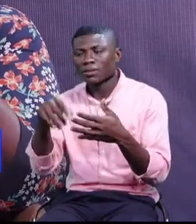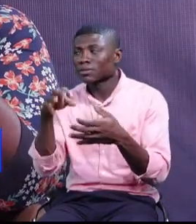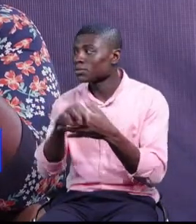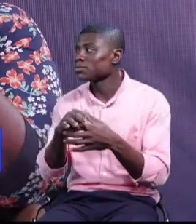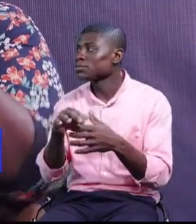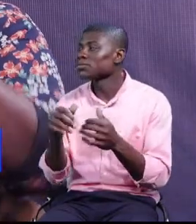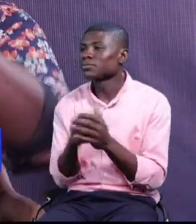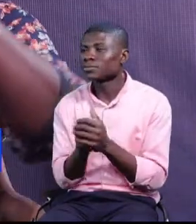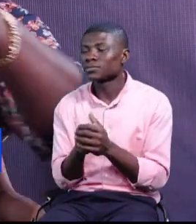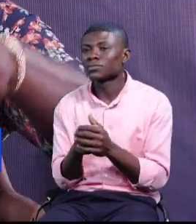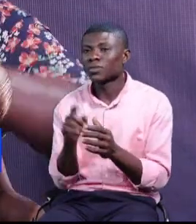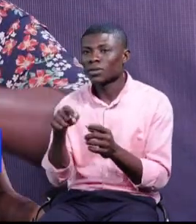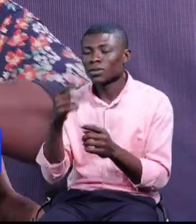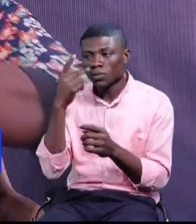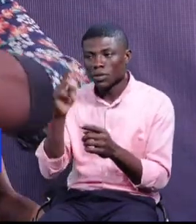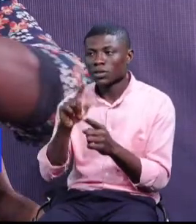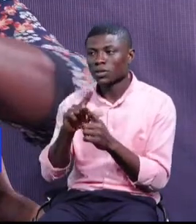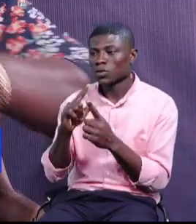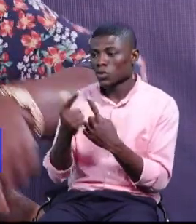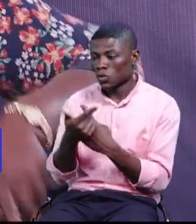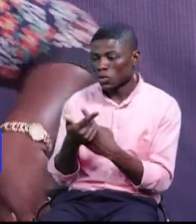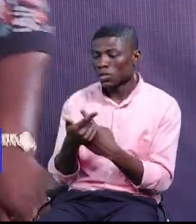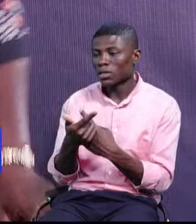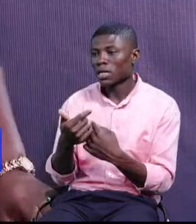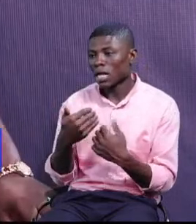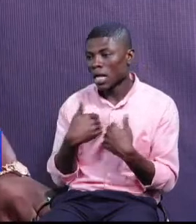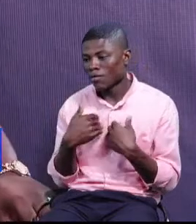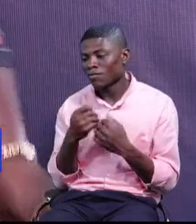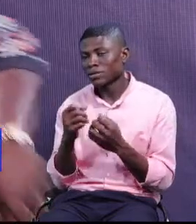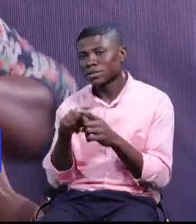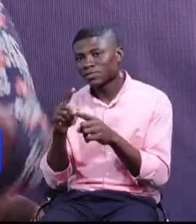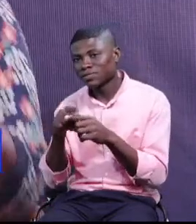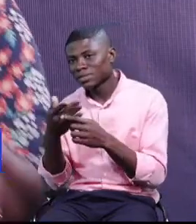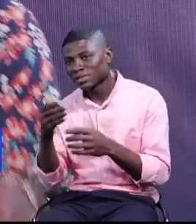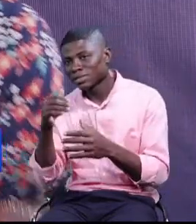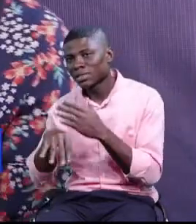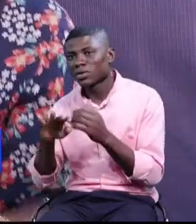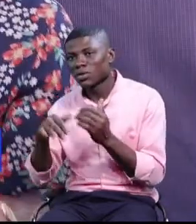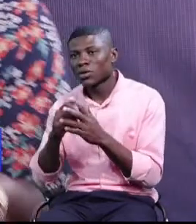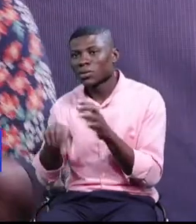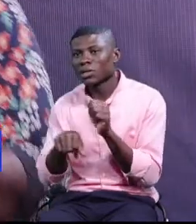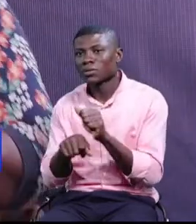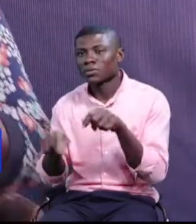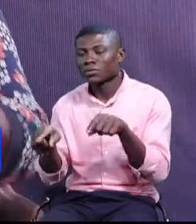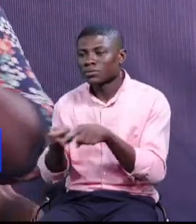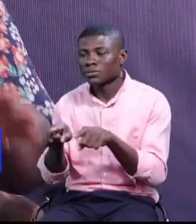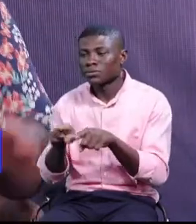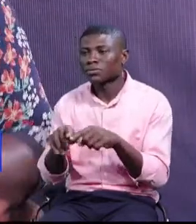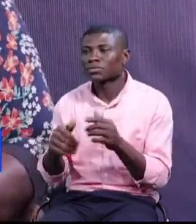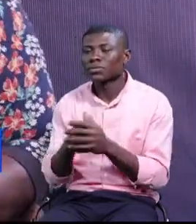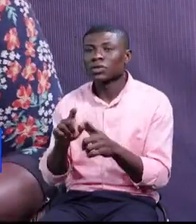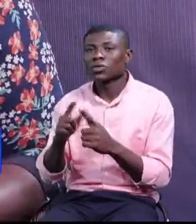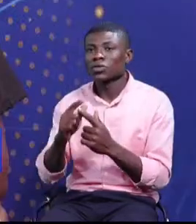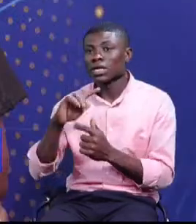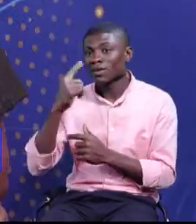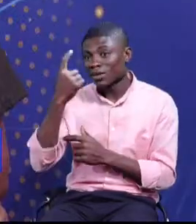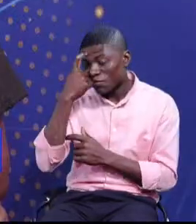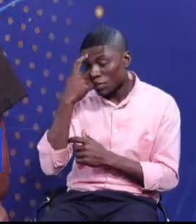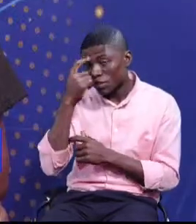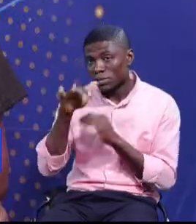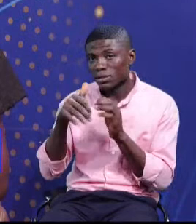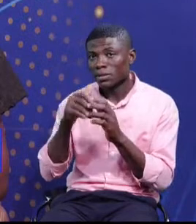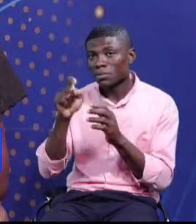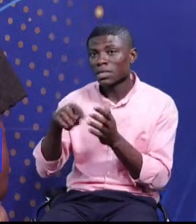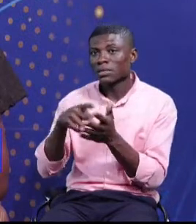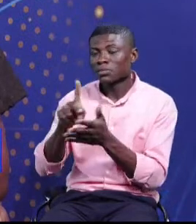I said, so you are looking at, so it could be LATMA, I mean, it could be, of course, the local government, you have